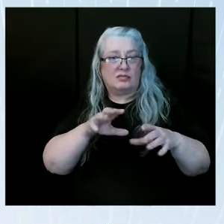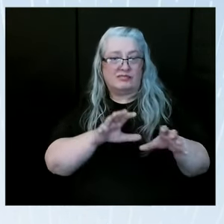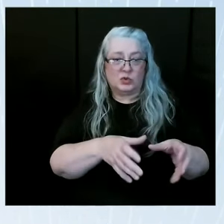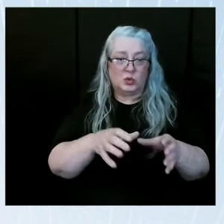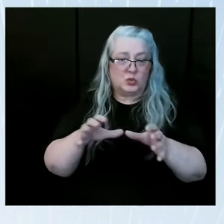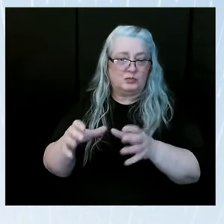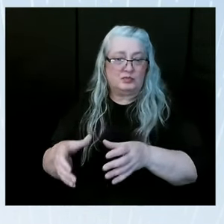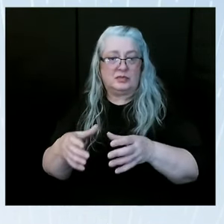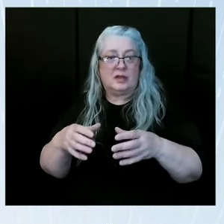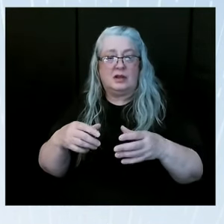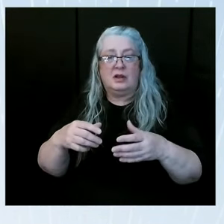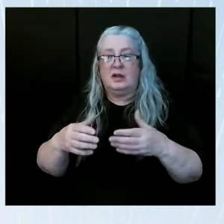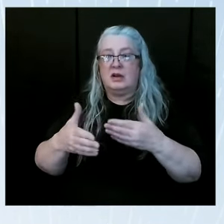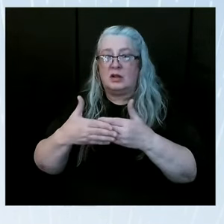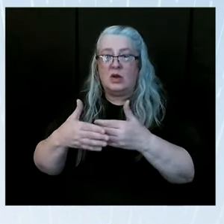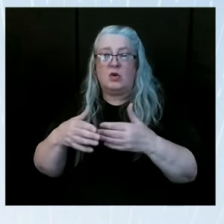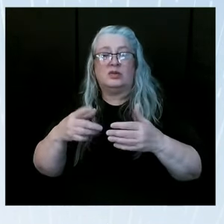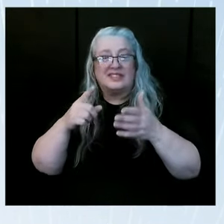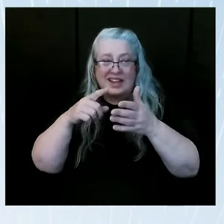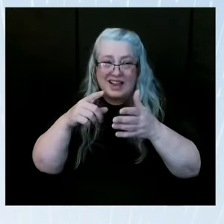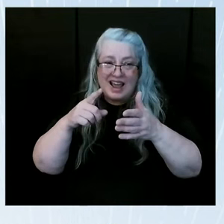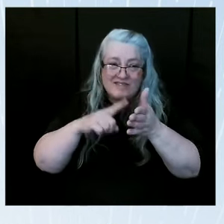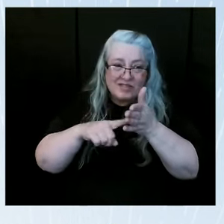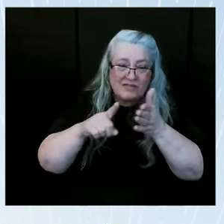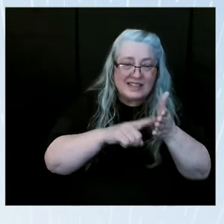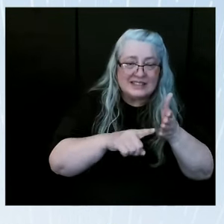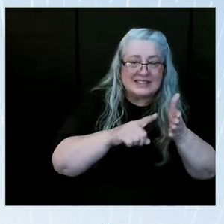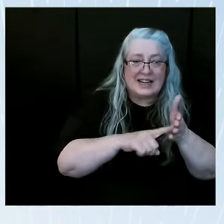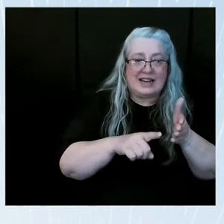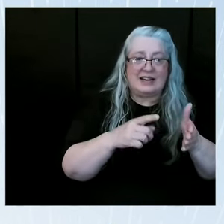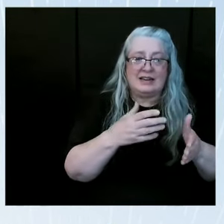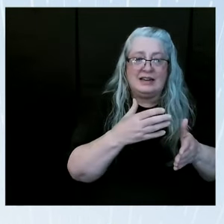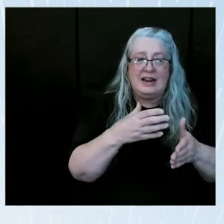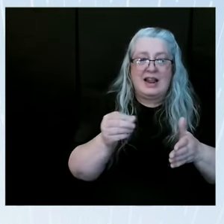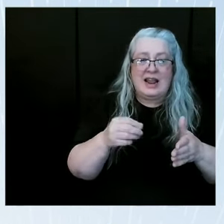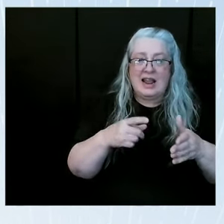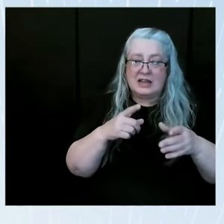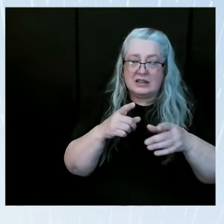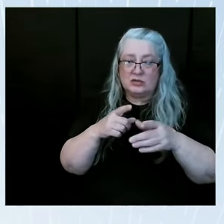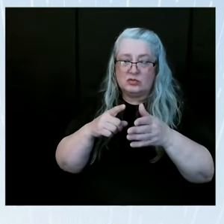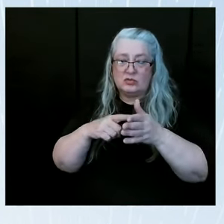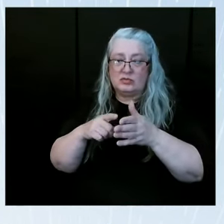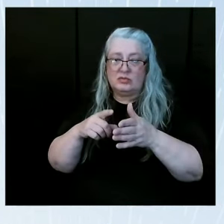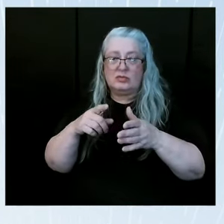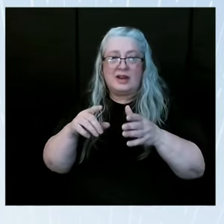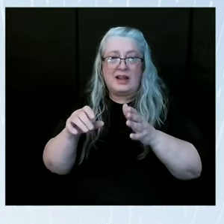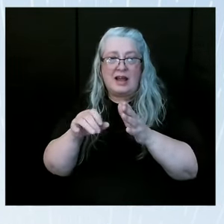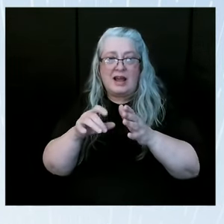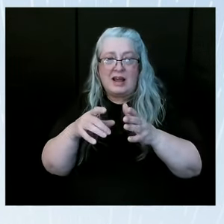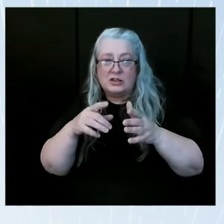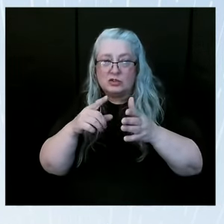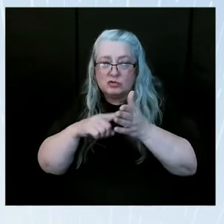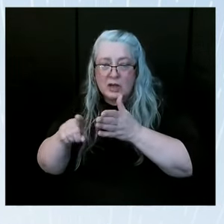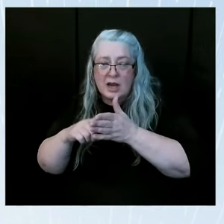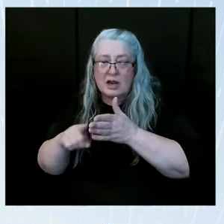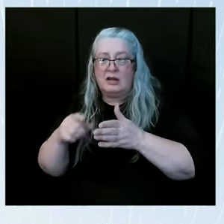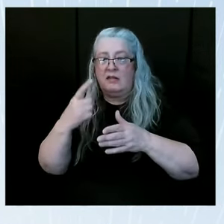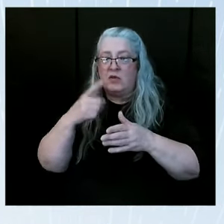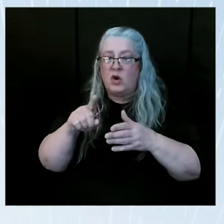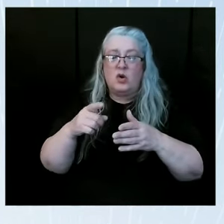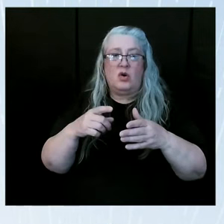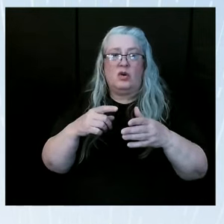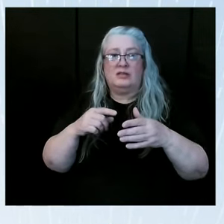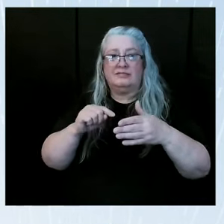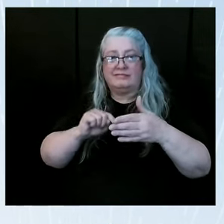identify multi-jurisdictional trafficking networks. In June 2021, we established Joint Task Force Alpha